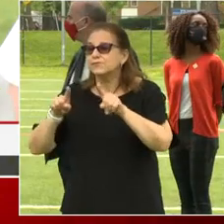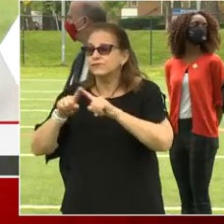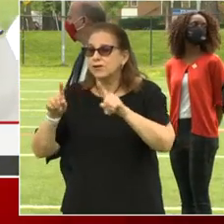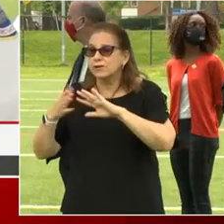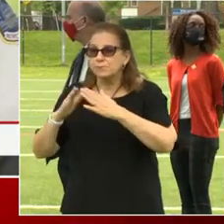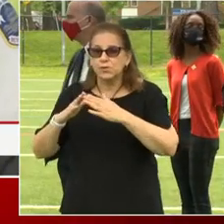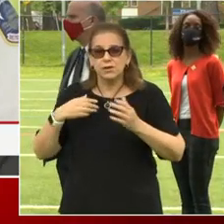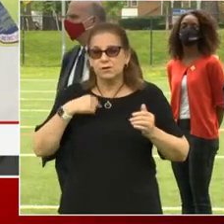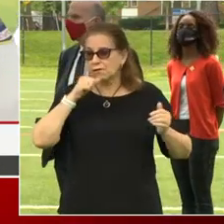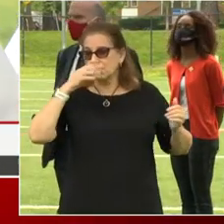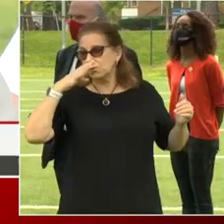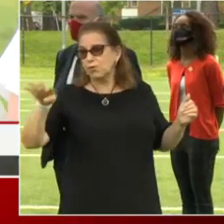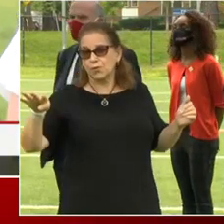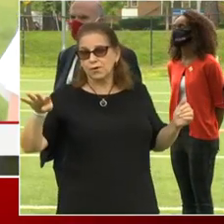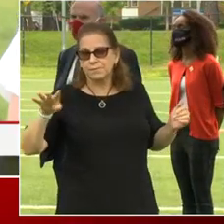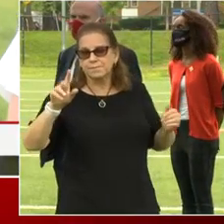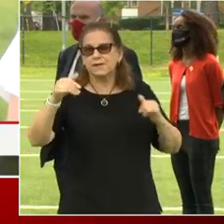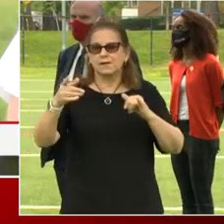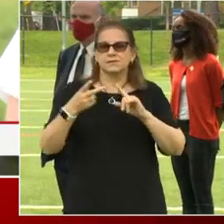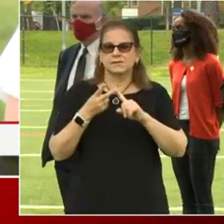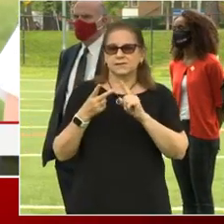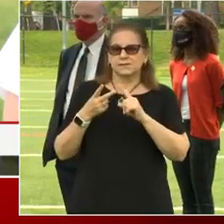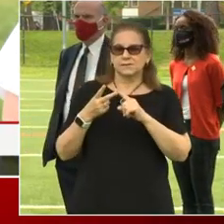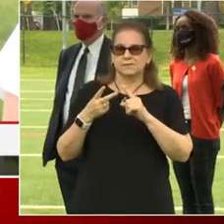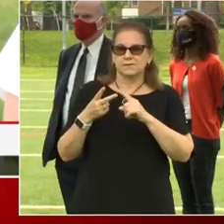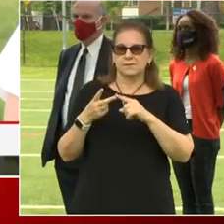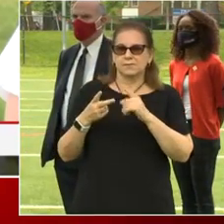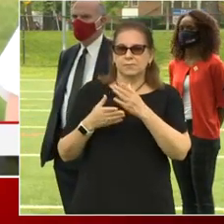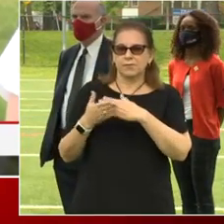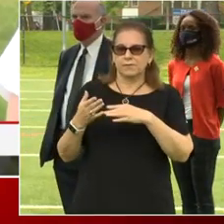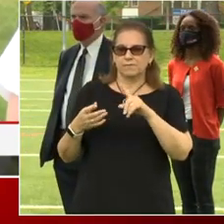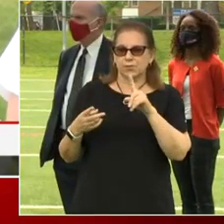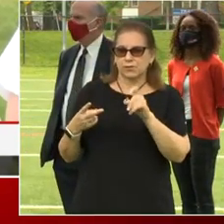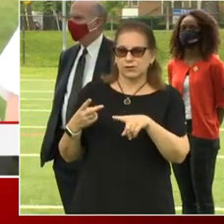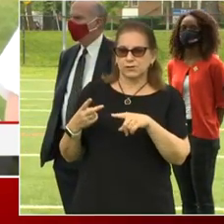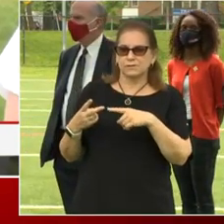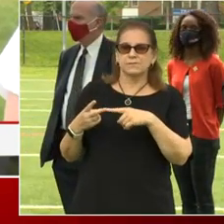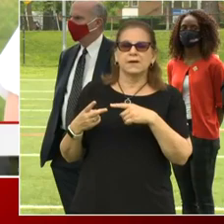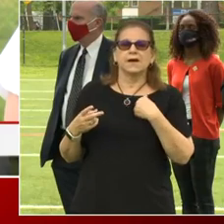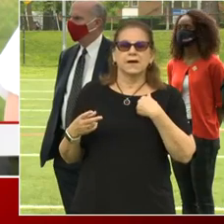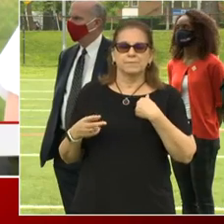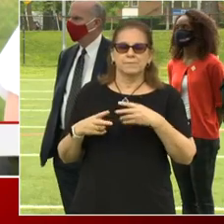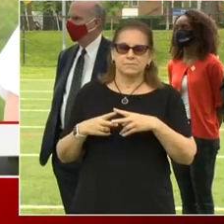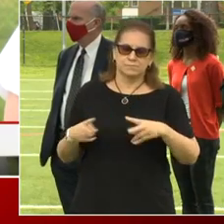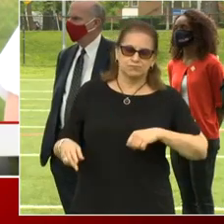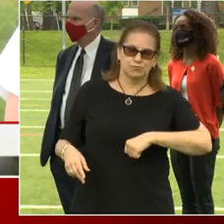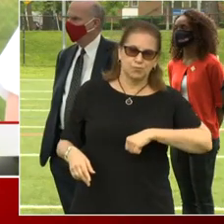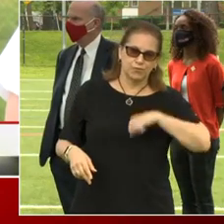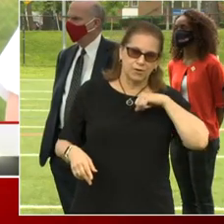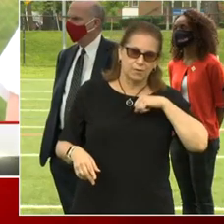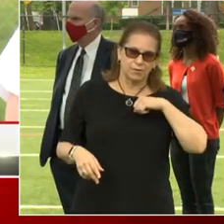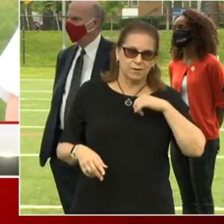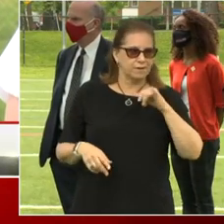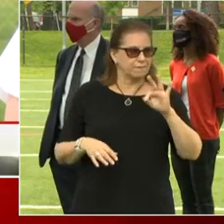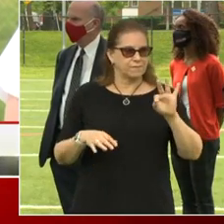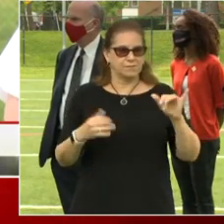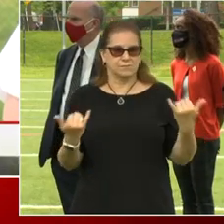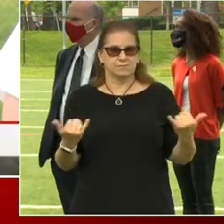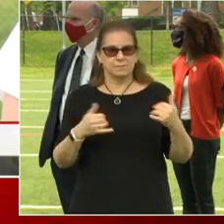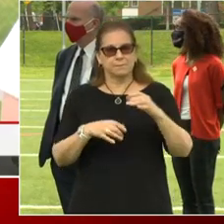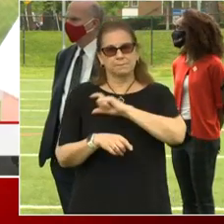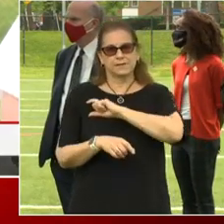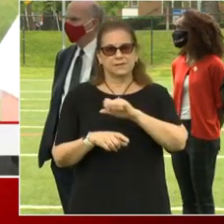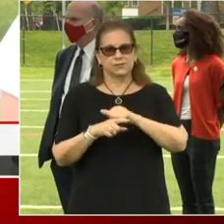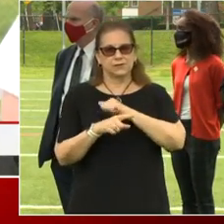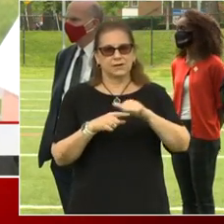part of your question regarding the police cadet program, obviously I'm very proud of the police cadet program. Right now we have over 100.